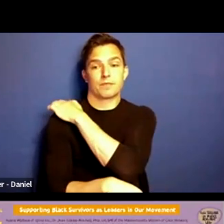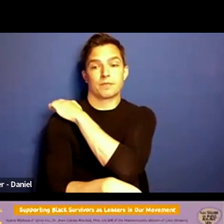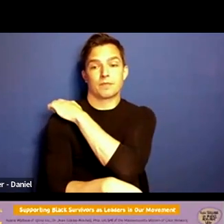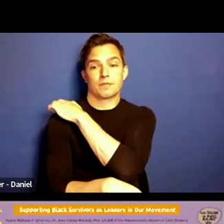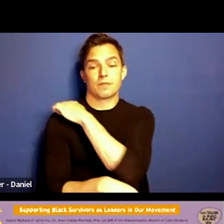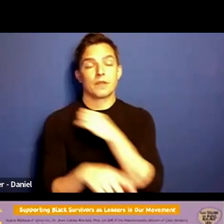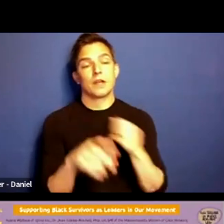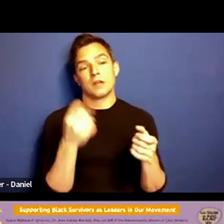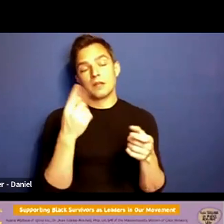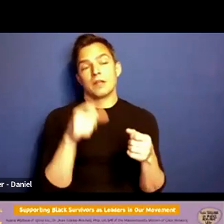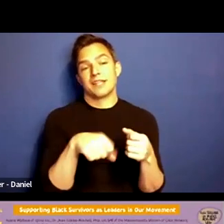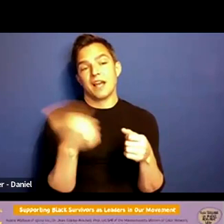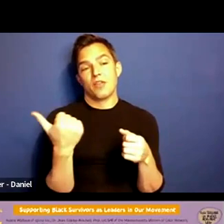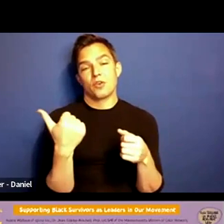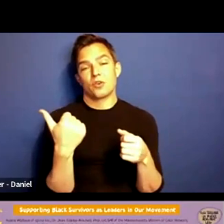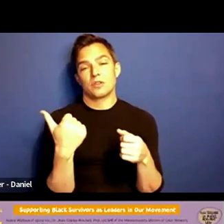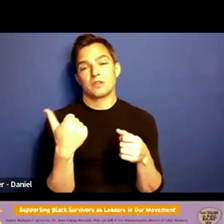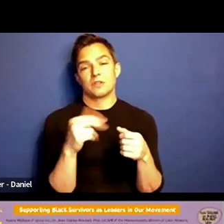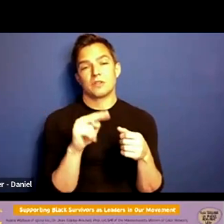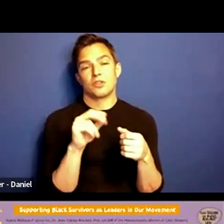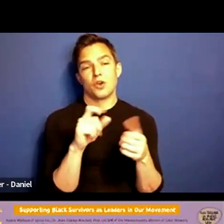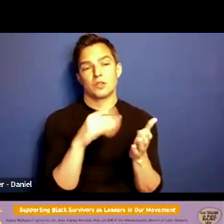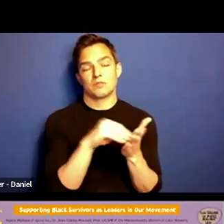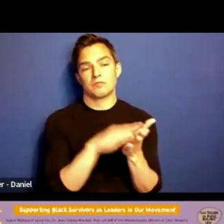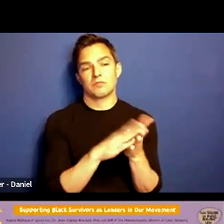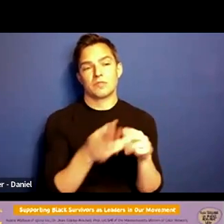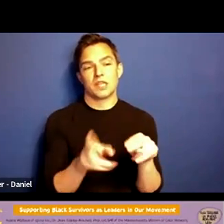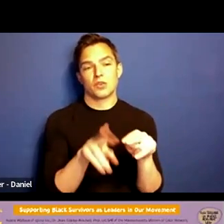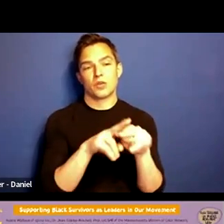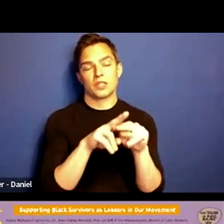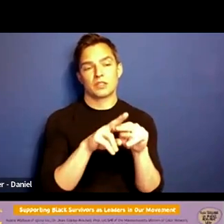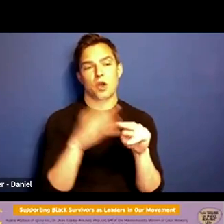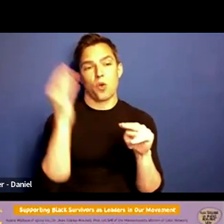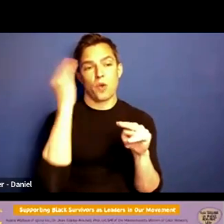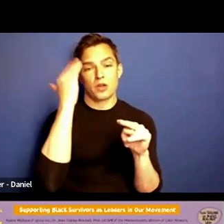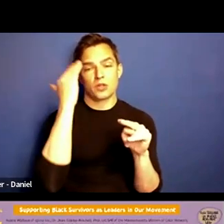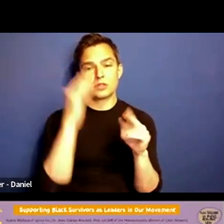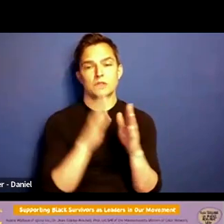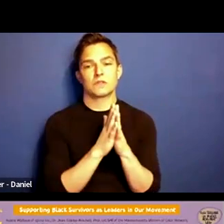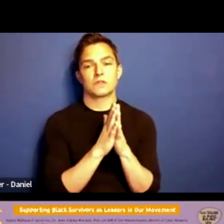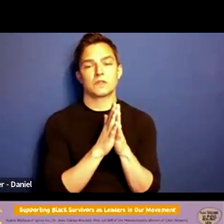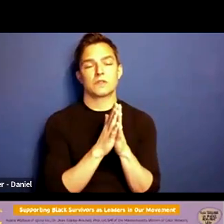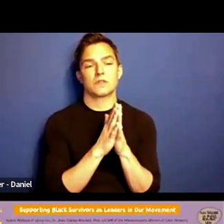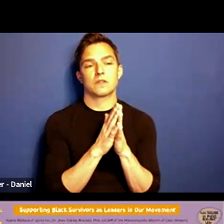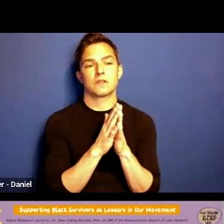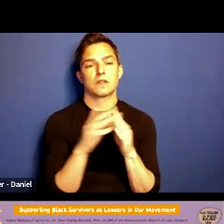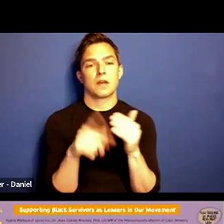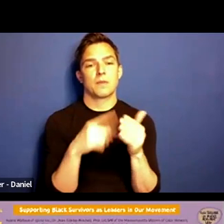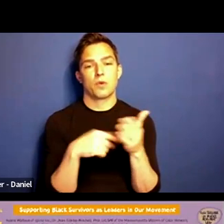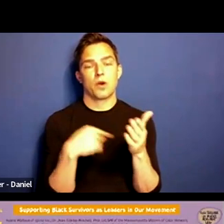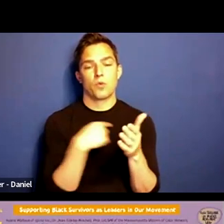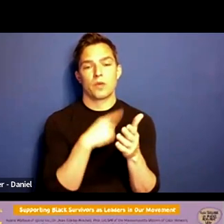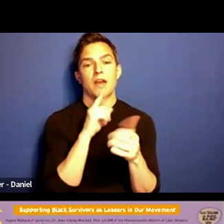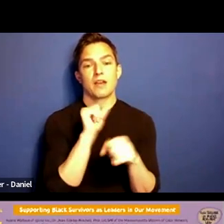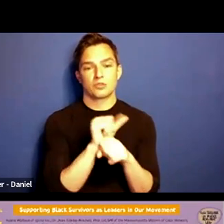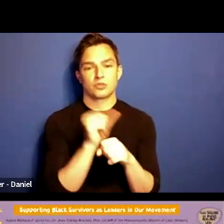The other note that I made was about increasing their awareness about what we actually experience.